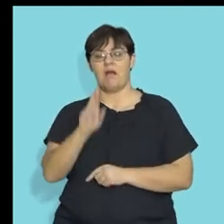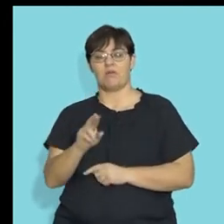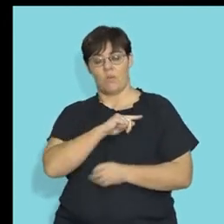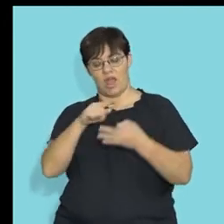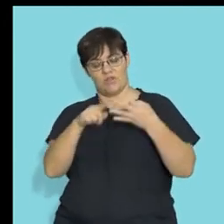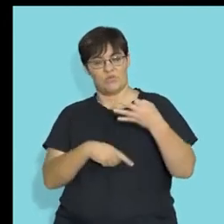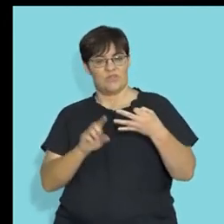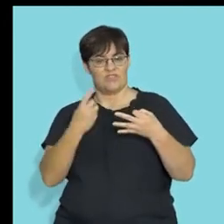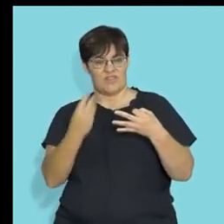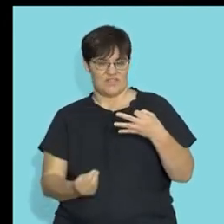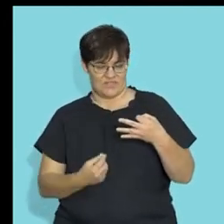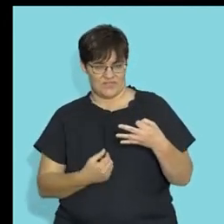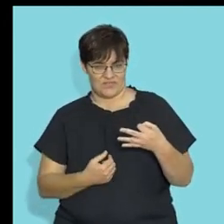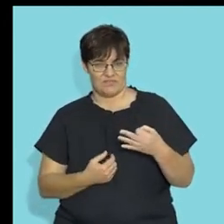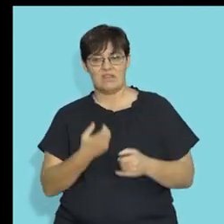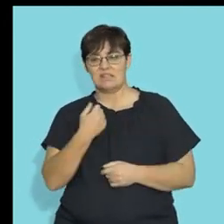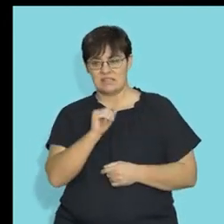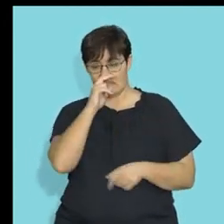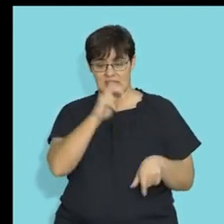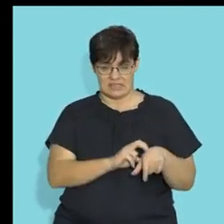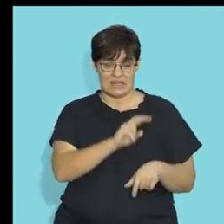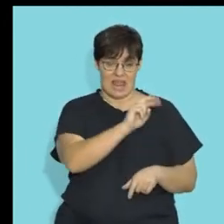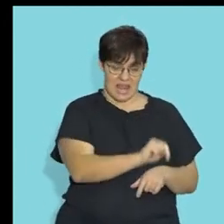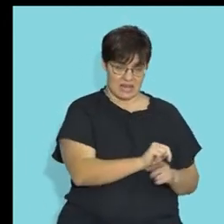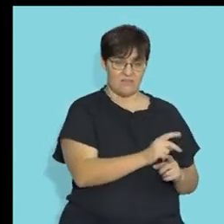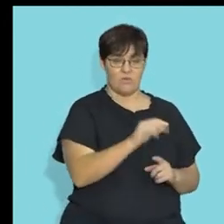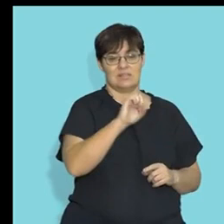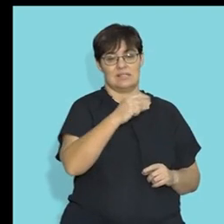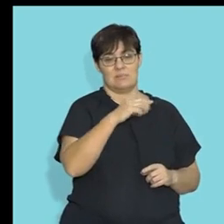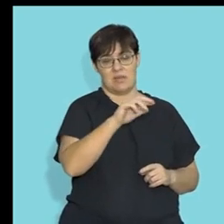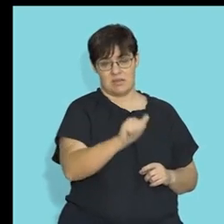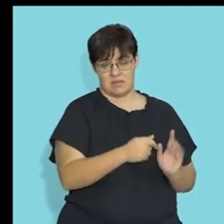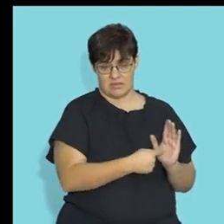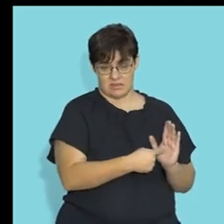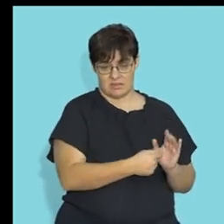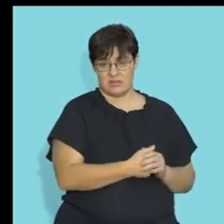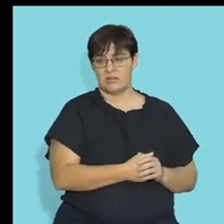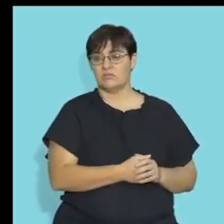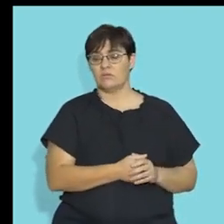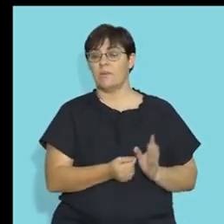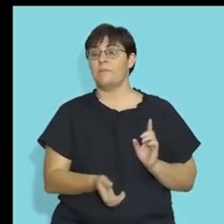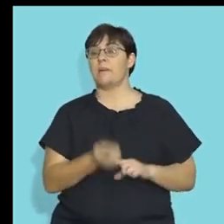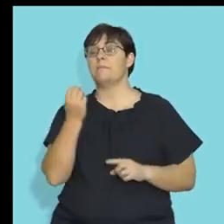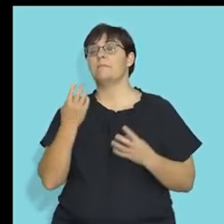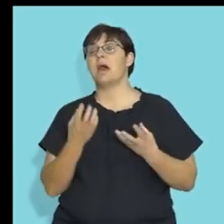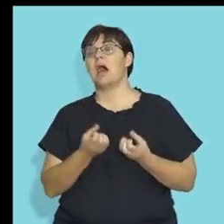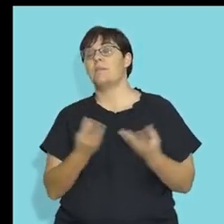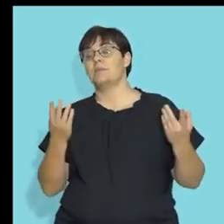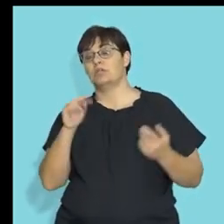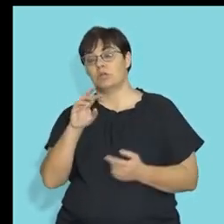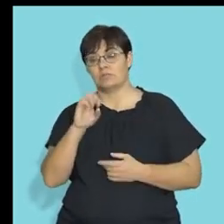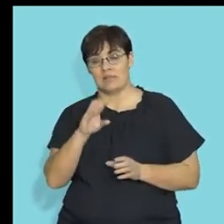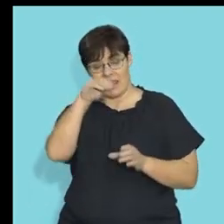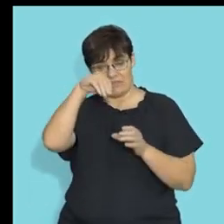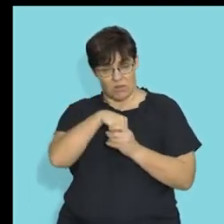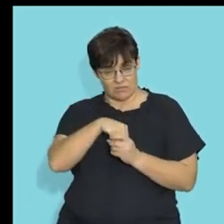determine r because I have the first 3 terms. I still need my n for the sigma portion of this sum. A reminder that to find the